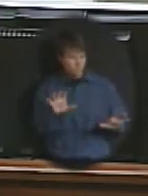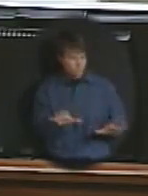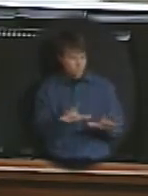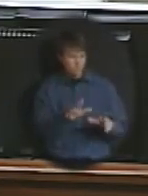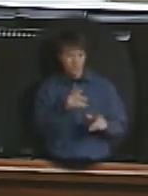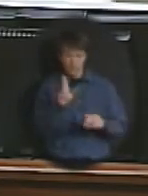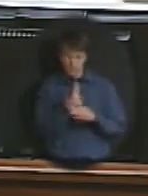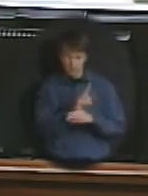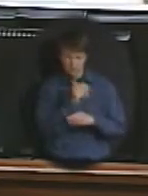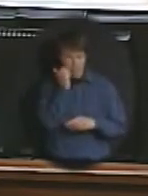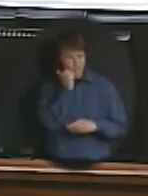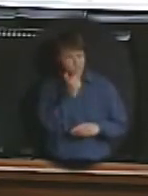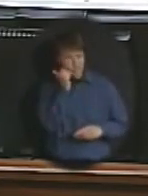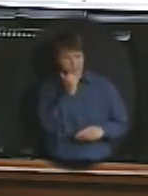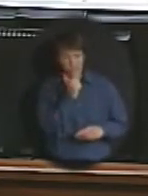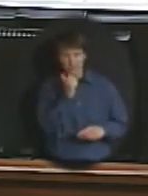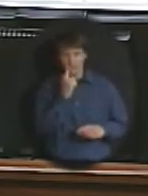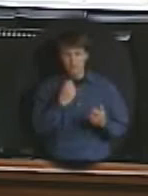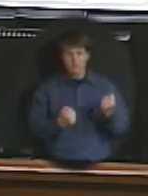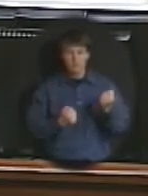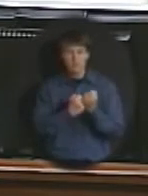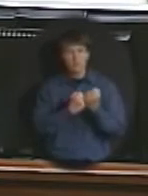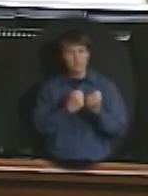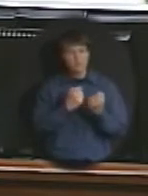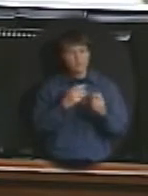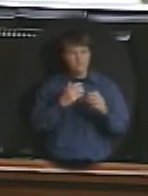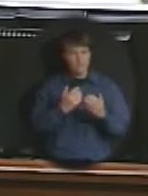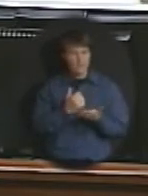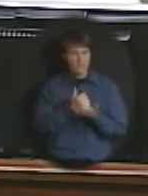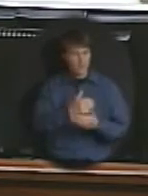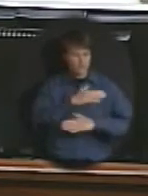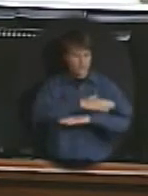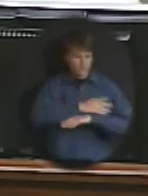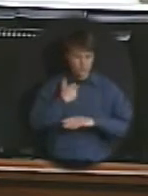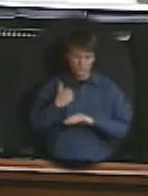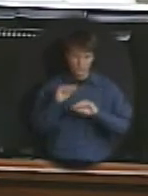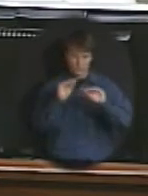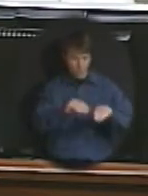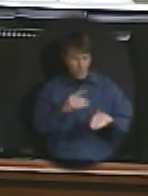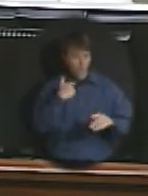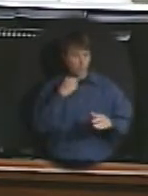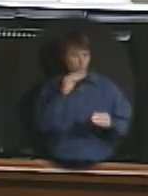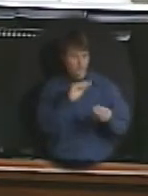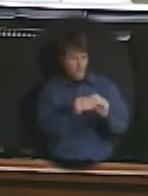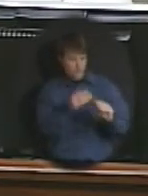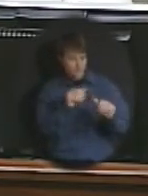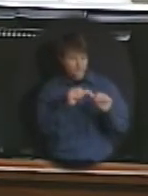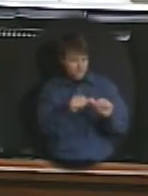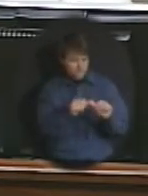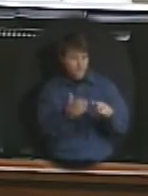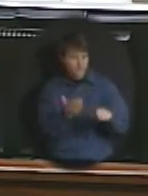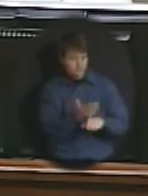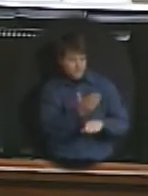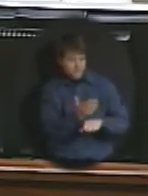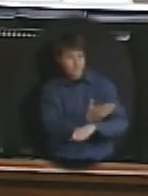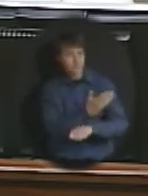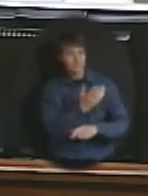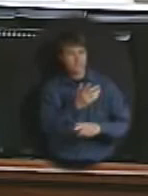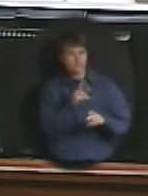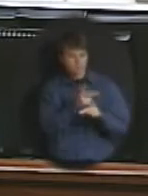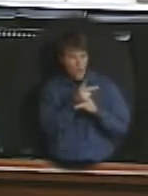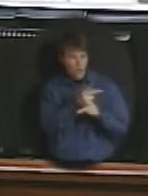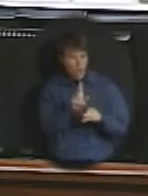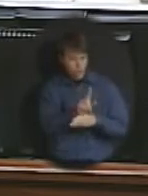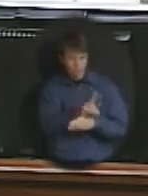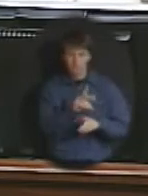them on a daily basis. We support them at the help desk. We install them. We maintain them. We monitor their usage.